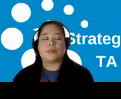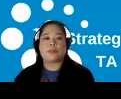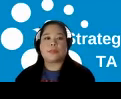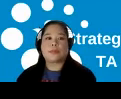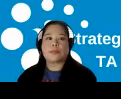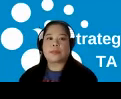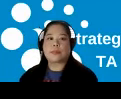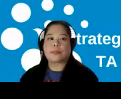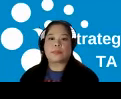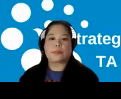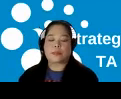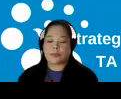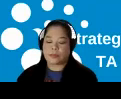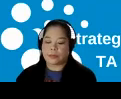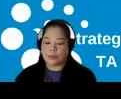then